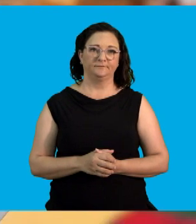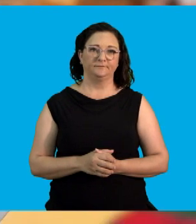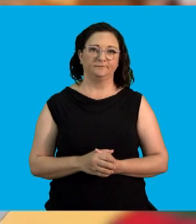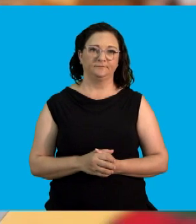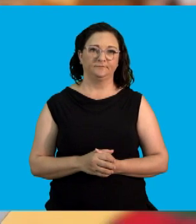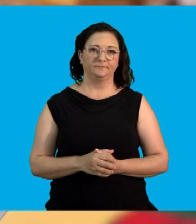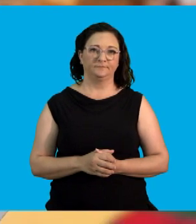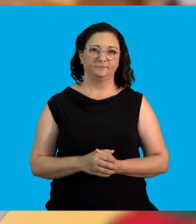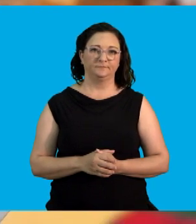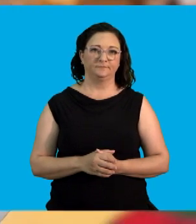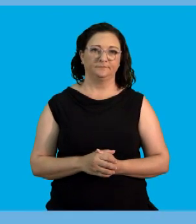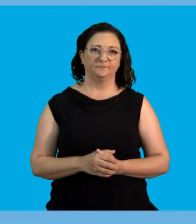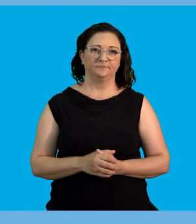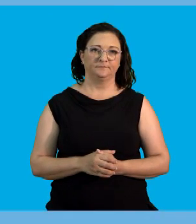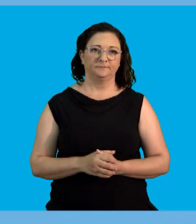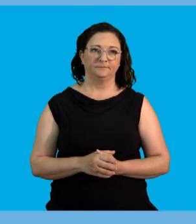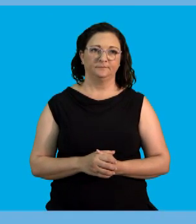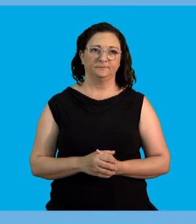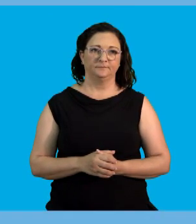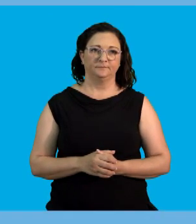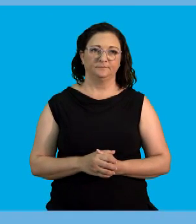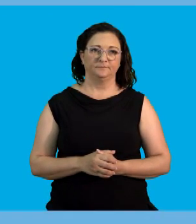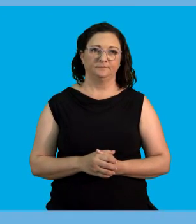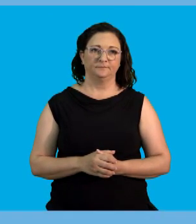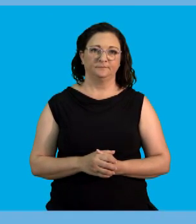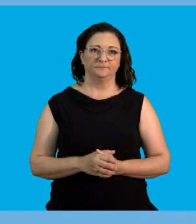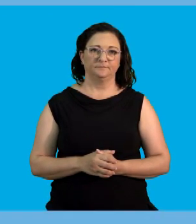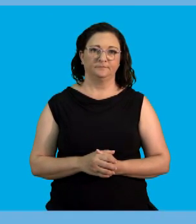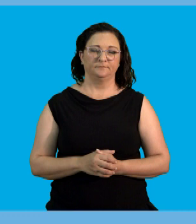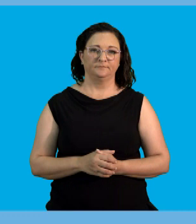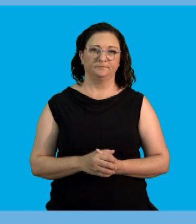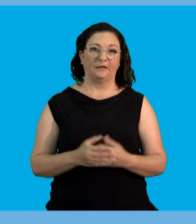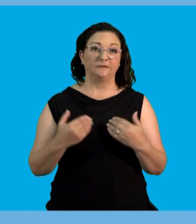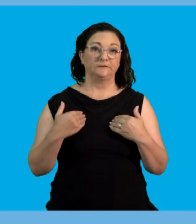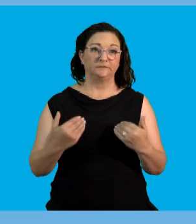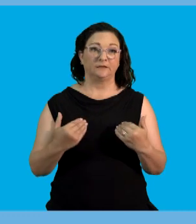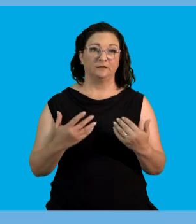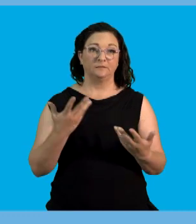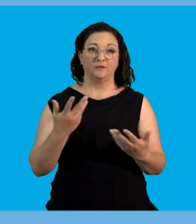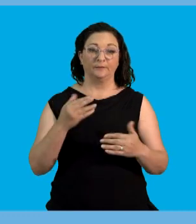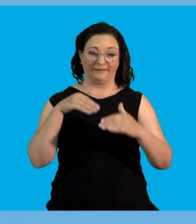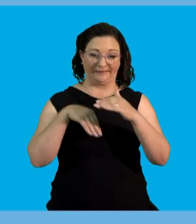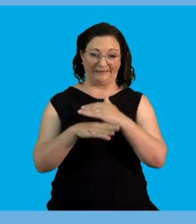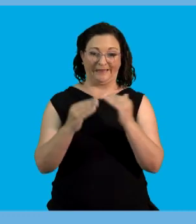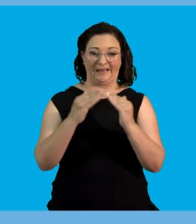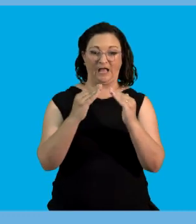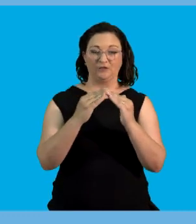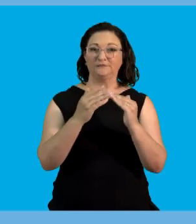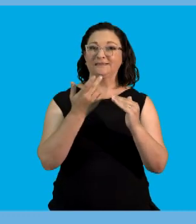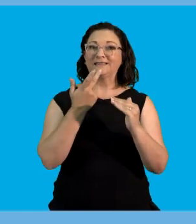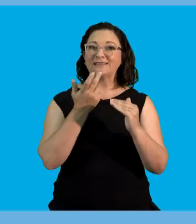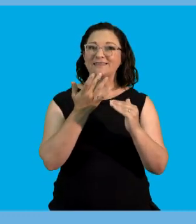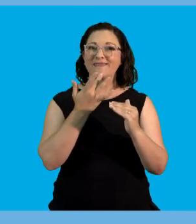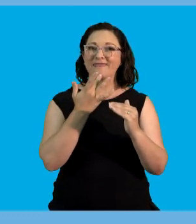contract? To start, have you ever been inside a